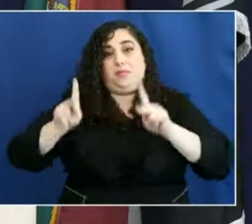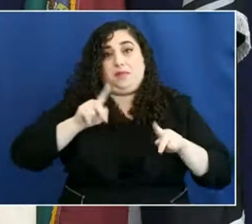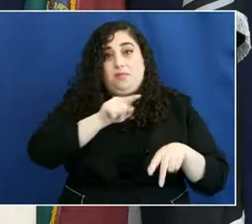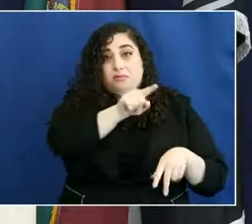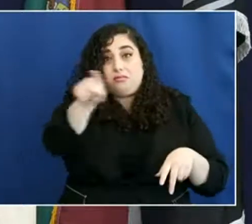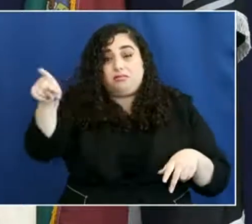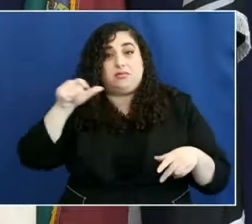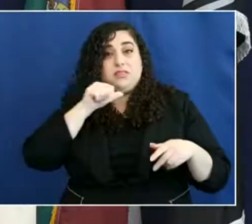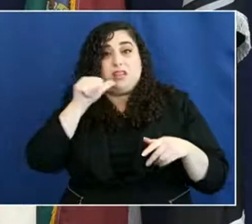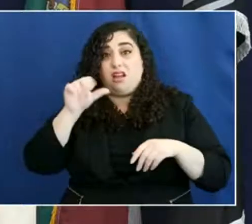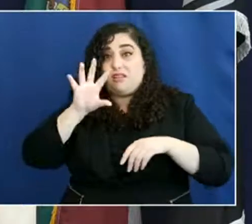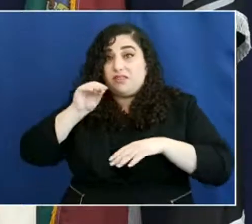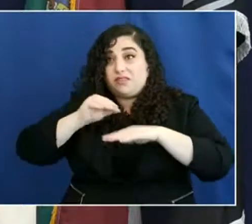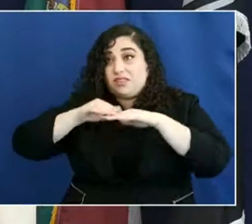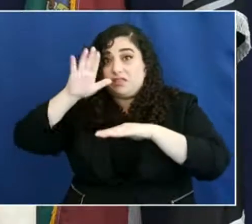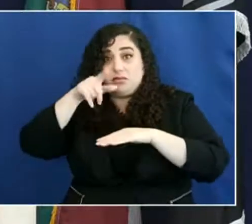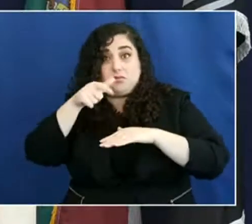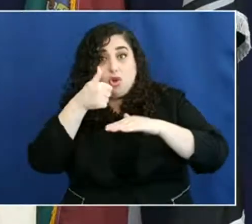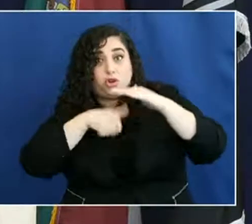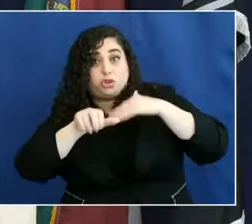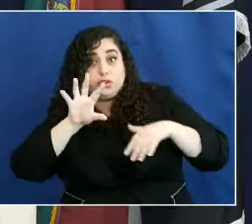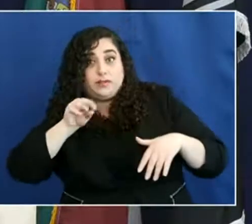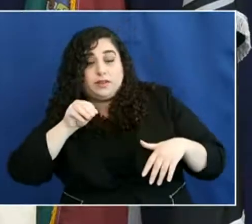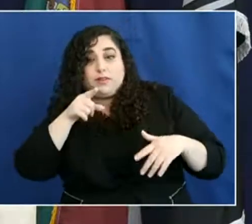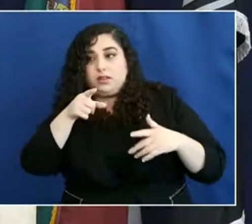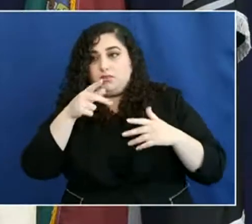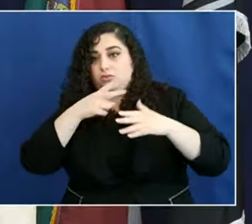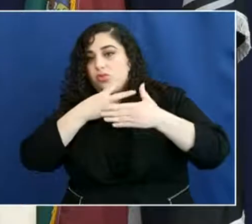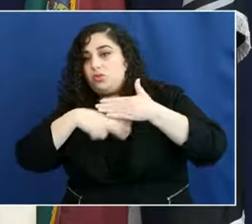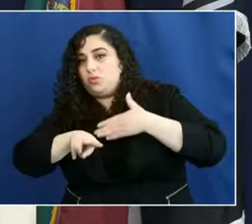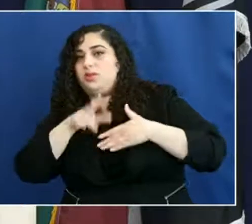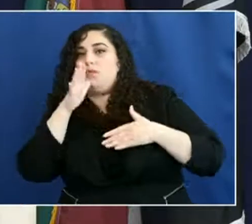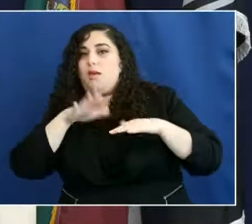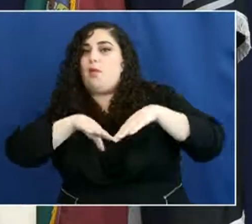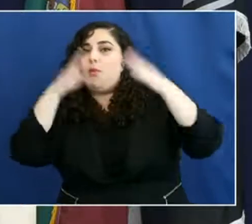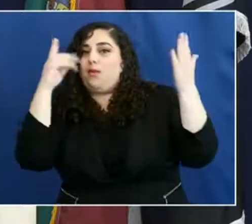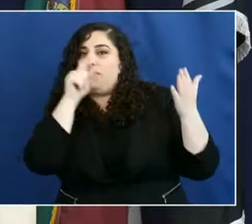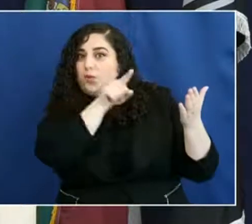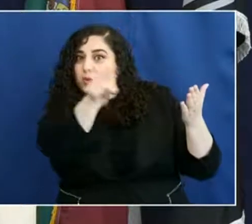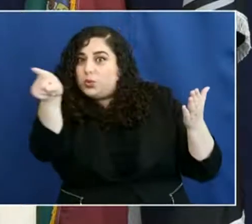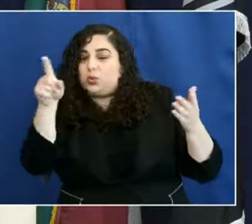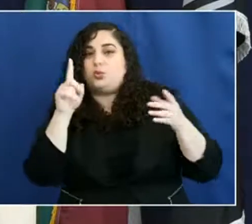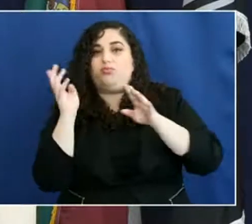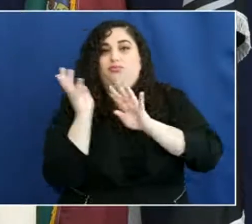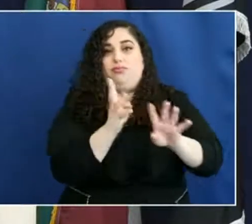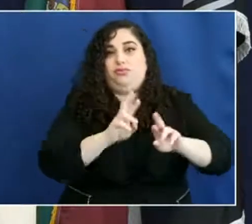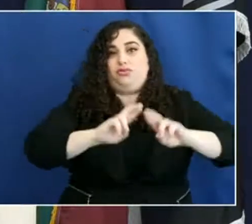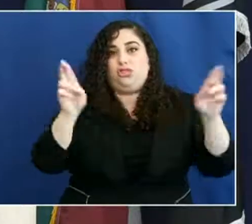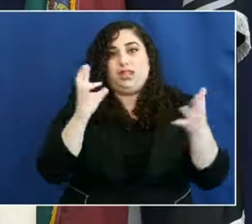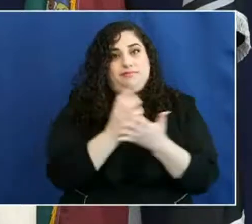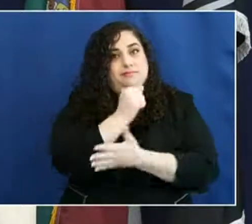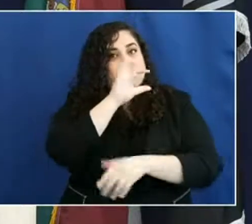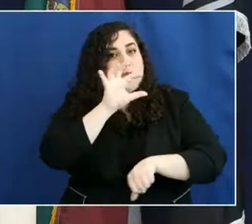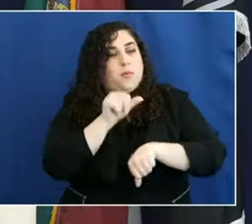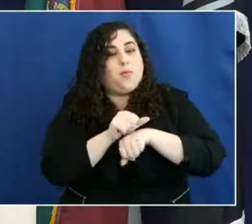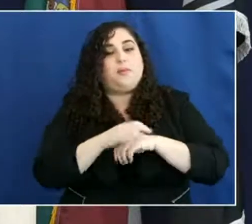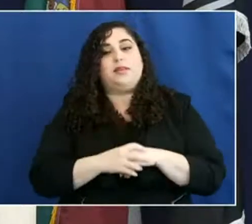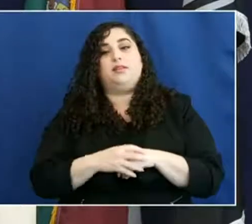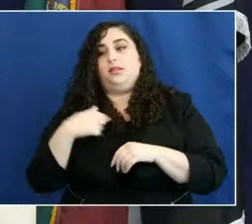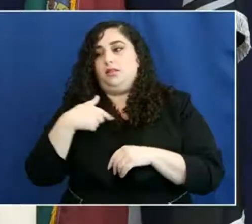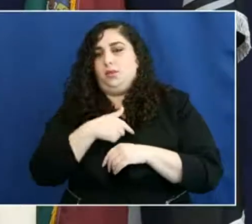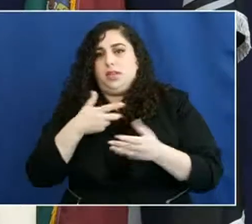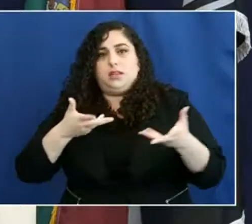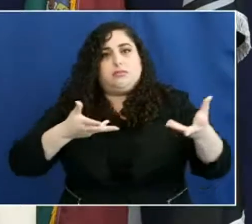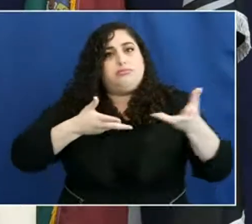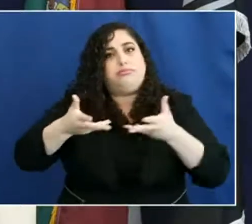to continue to significantly increase. Again, our internal capacity, just to the public network of sites we've built in partnership with our